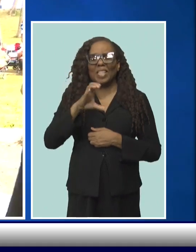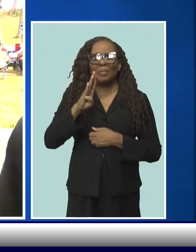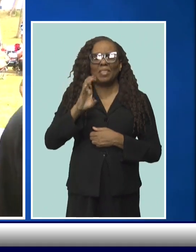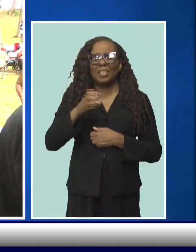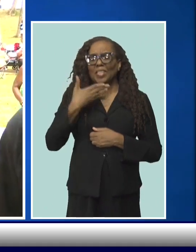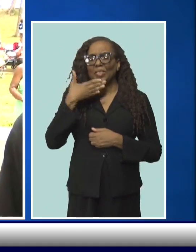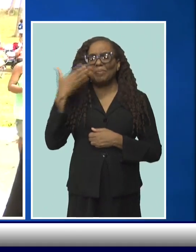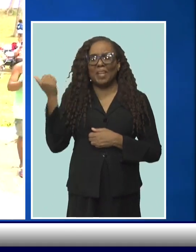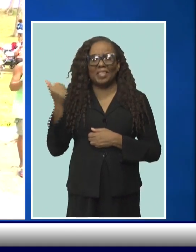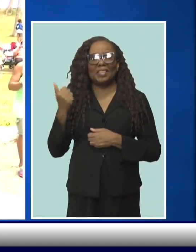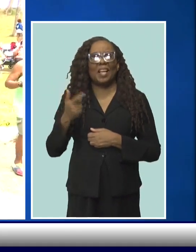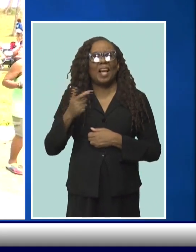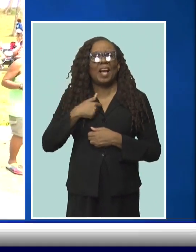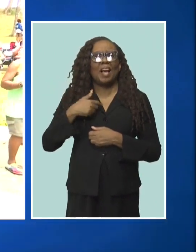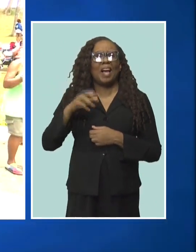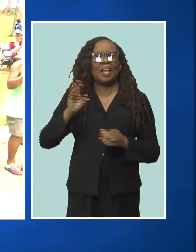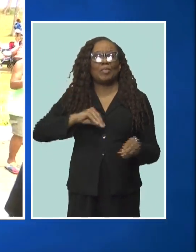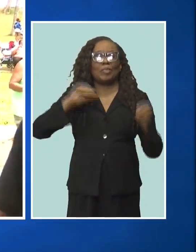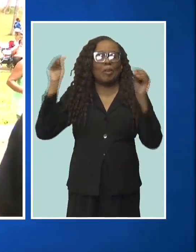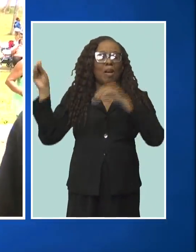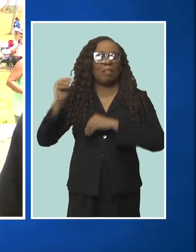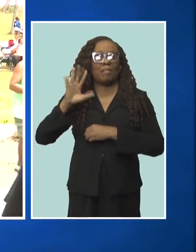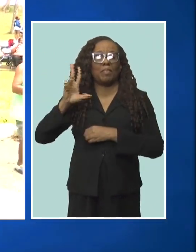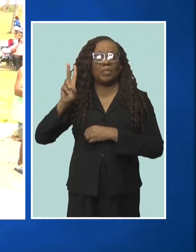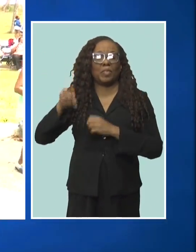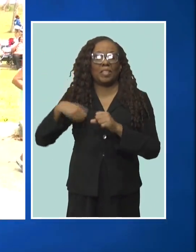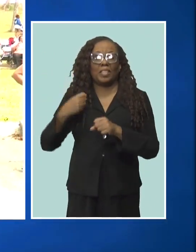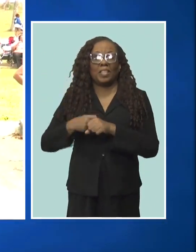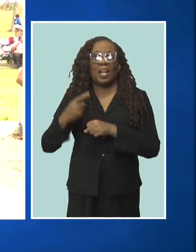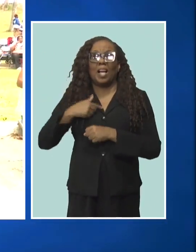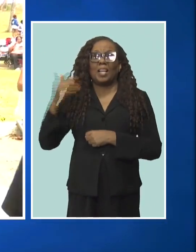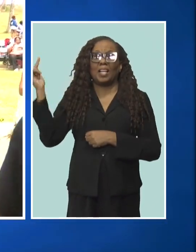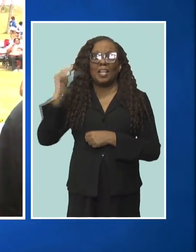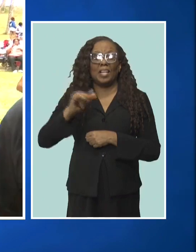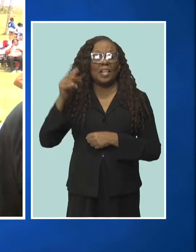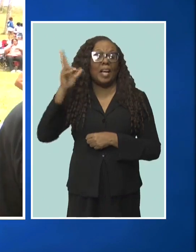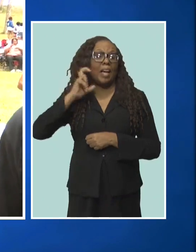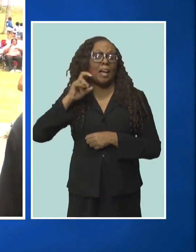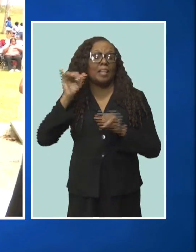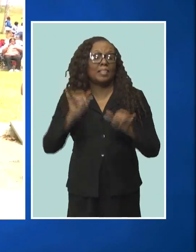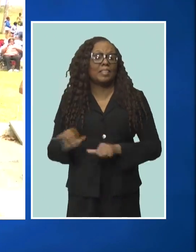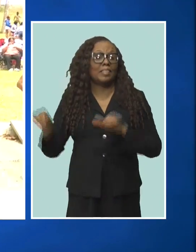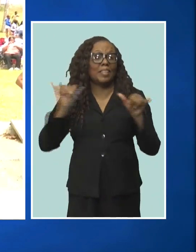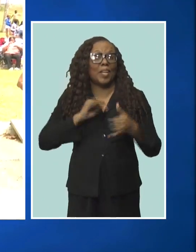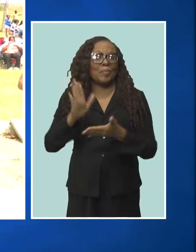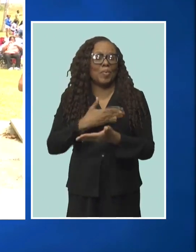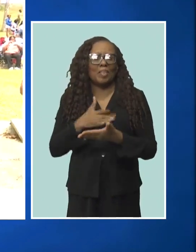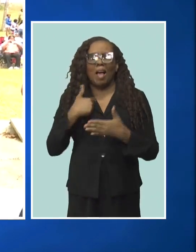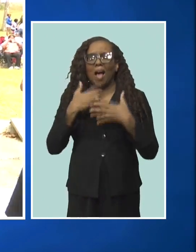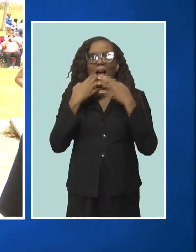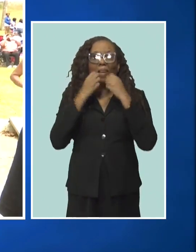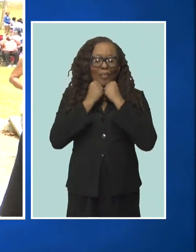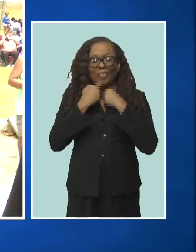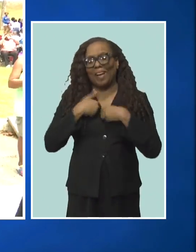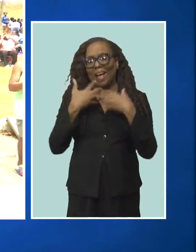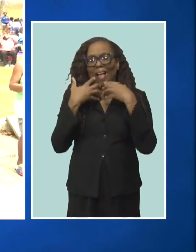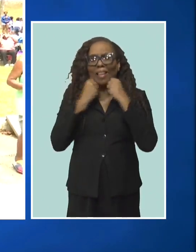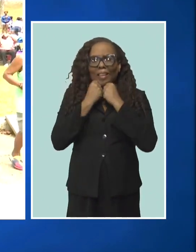here 52 years ago, and I come back and still hear the same music at Christmas. I love it. You